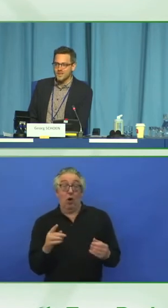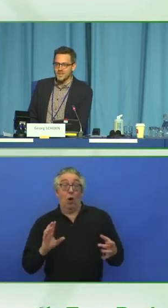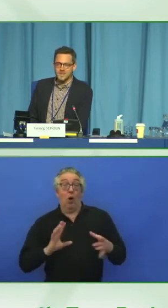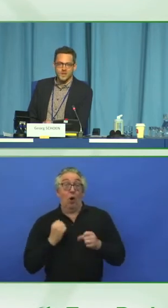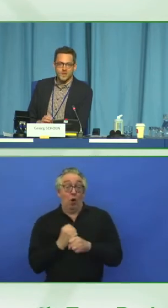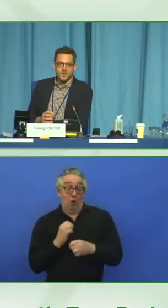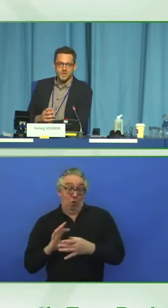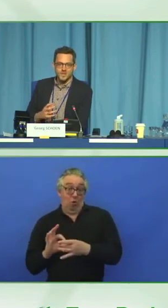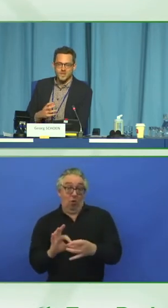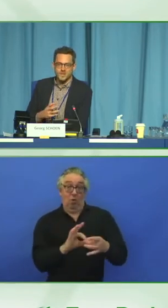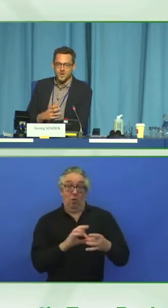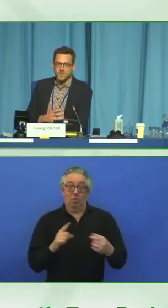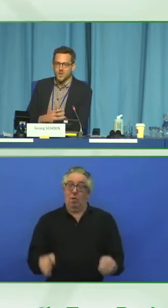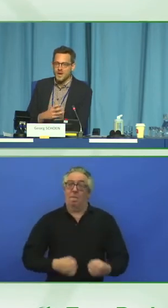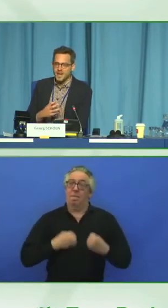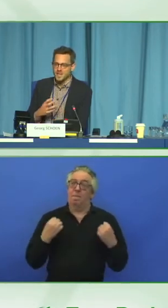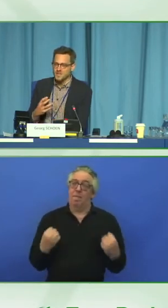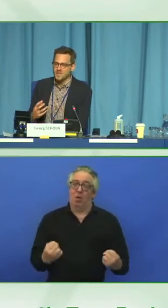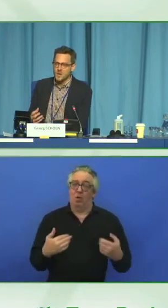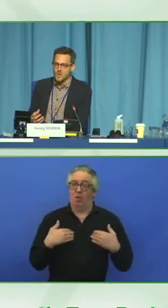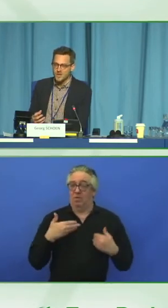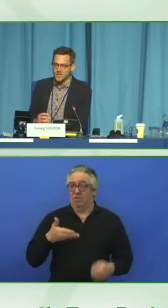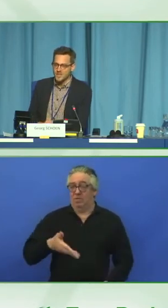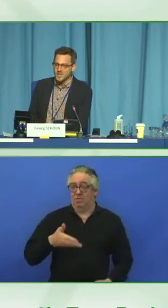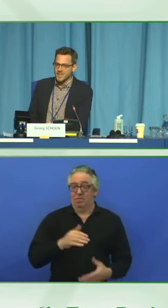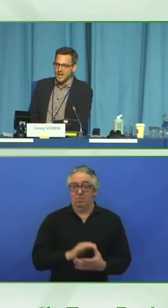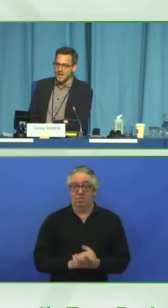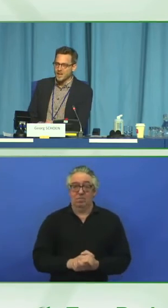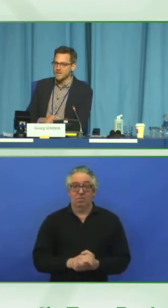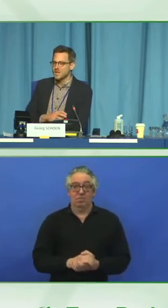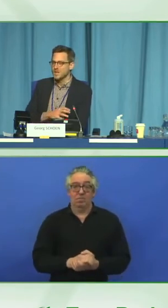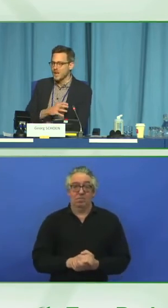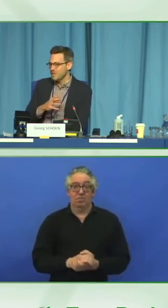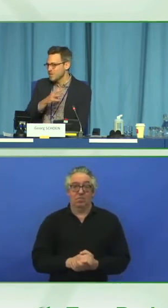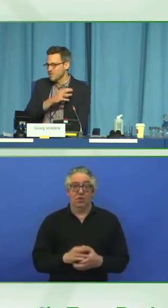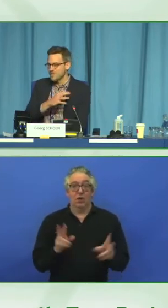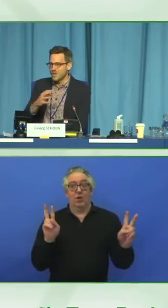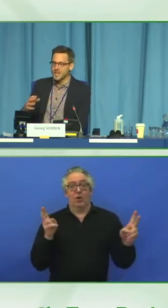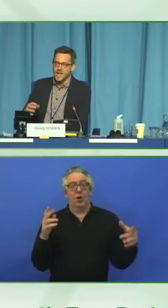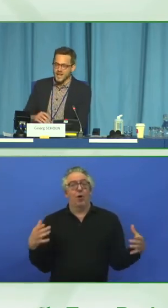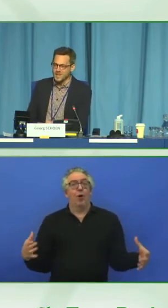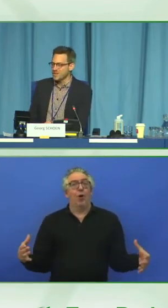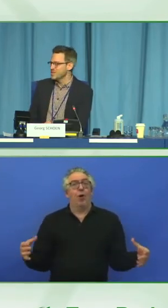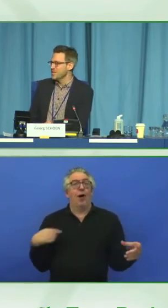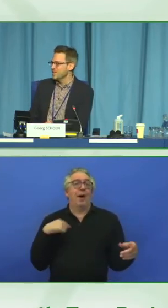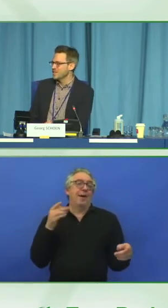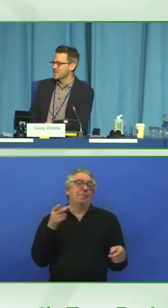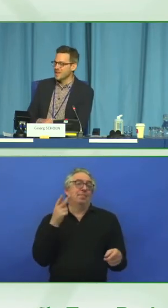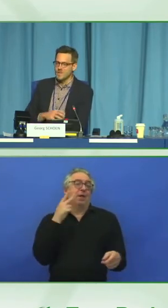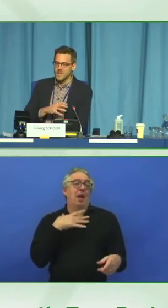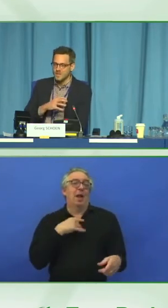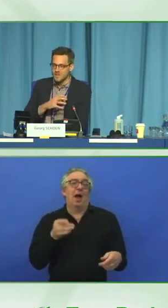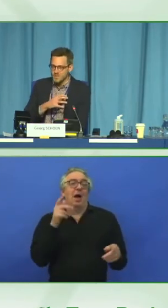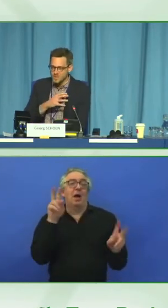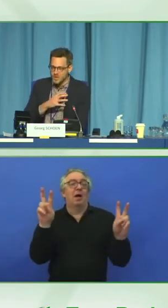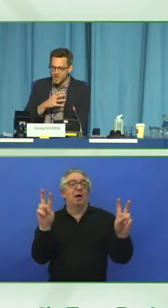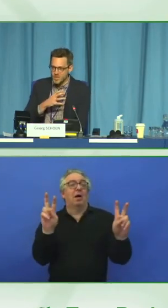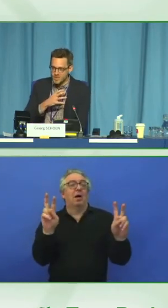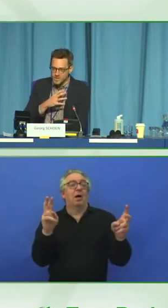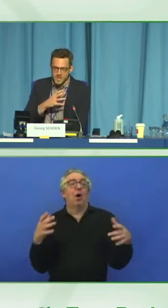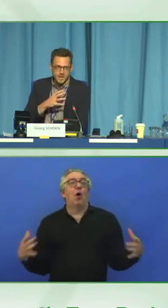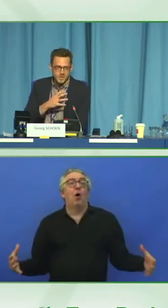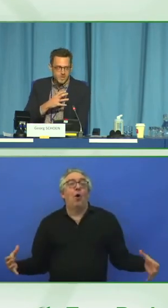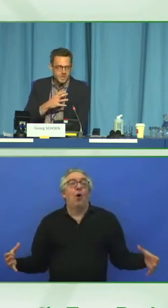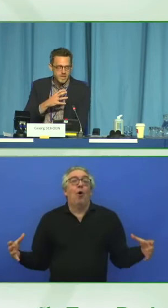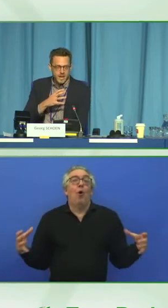before, the term collective knowledge. I was before in the hackathon session.